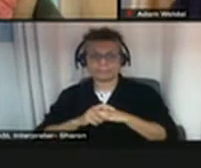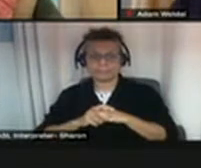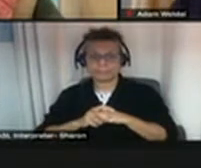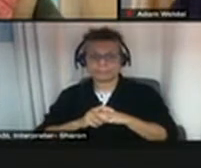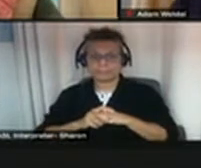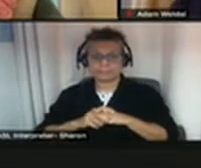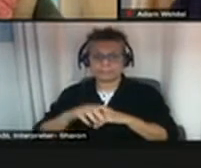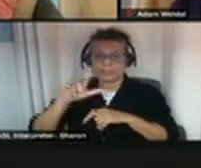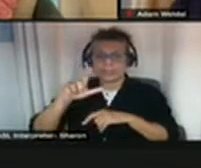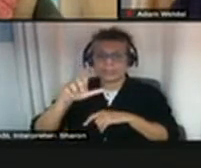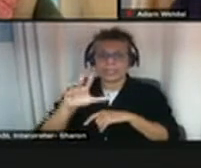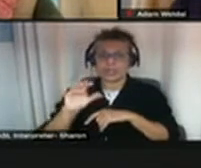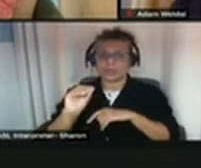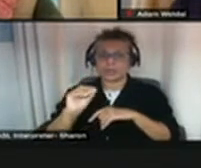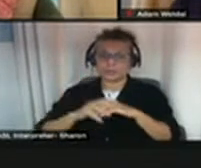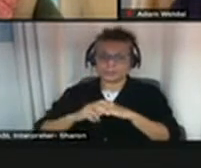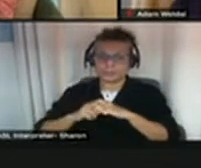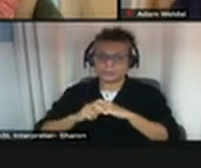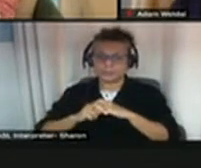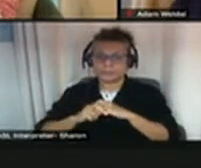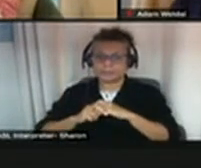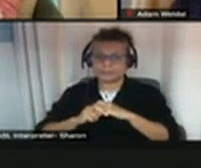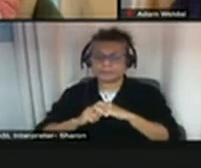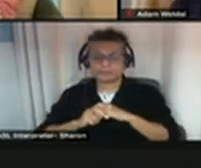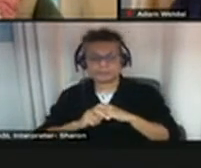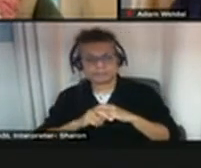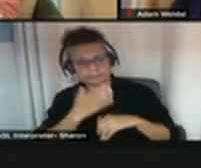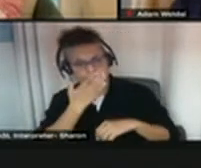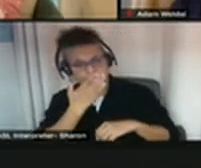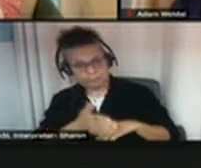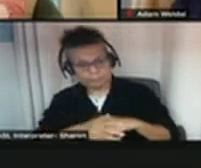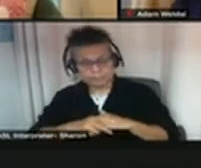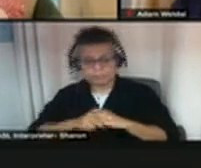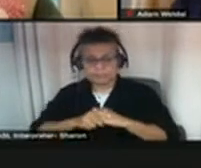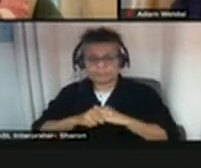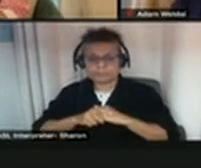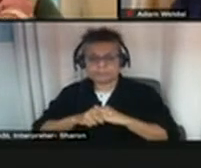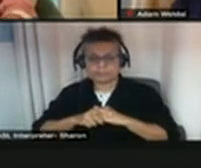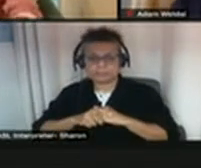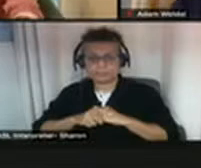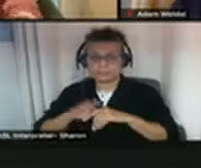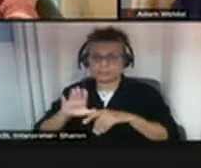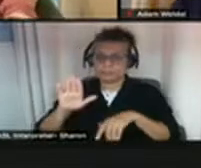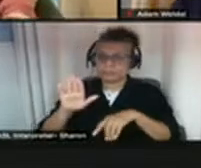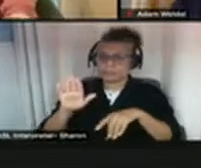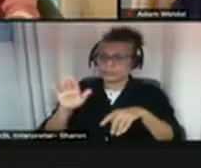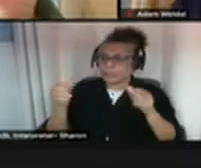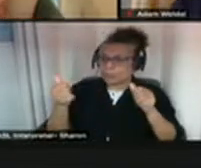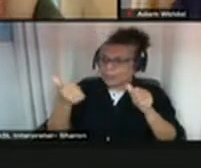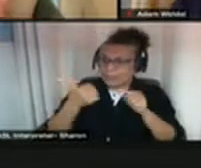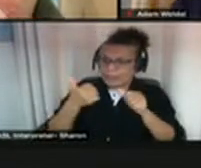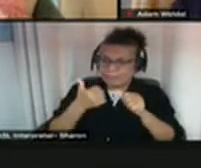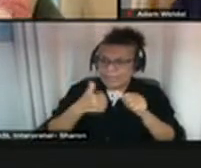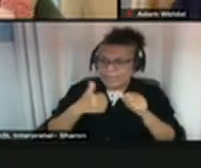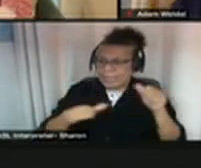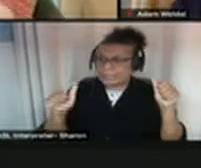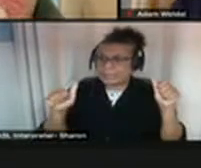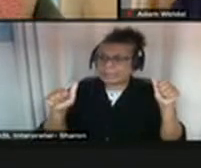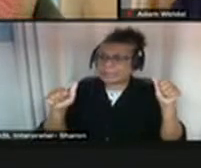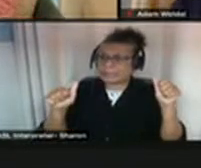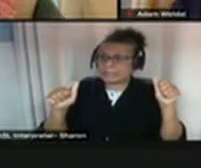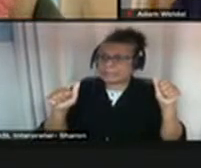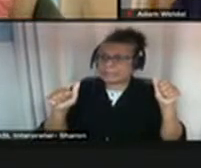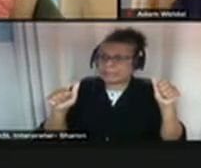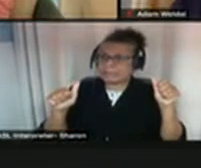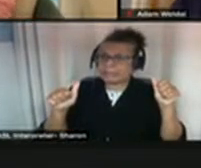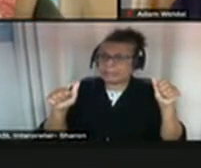Mr. Iovino. Thank you, Mr. Chairman. Have we had any direction from the our